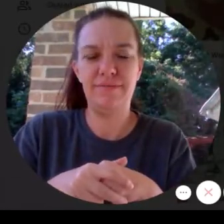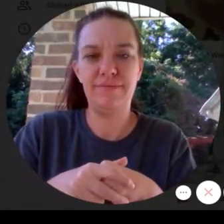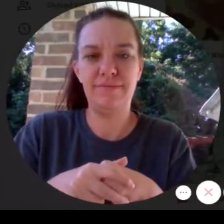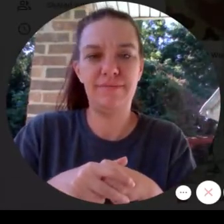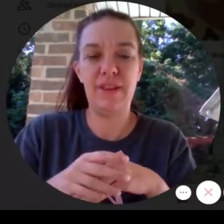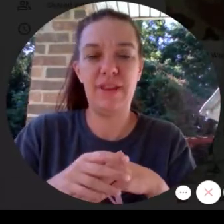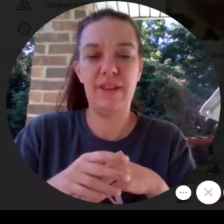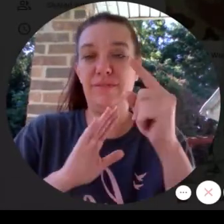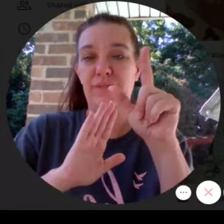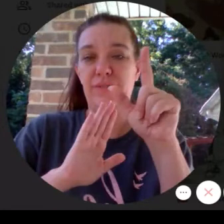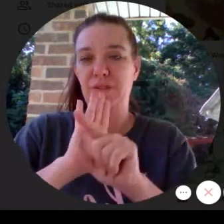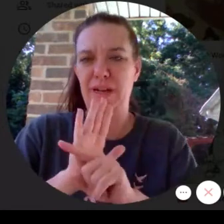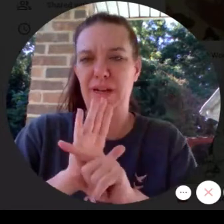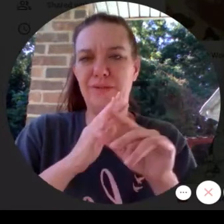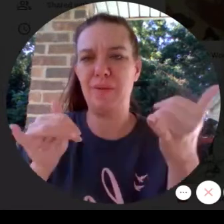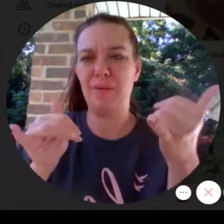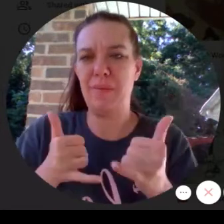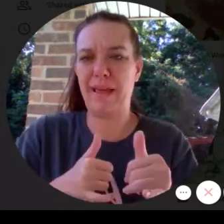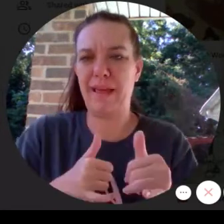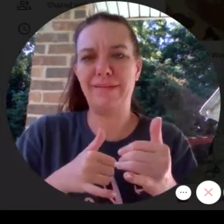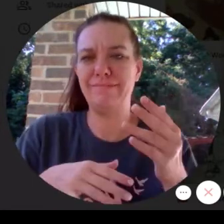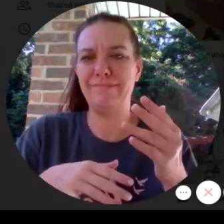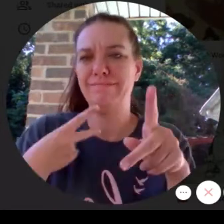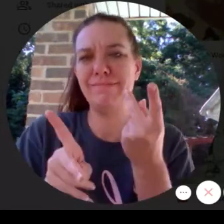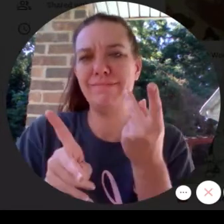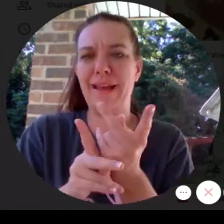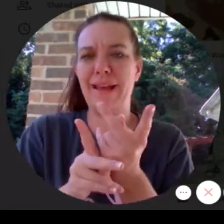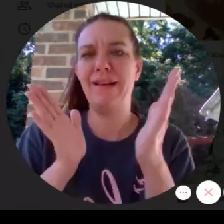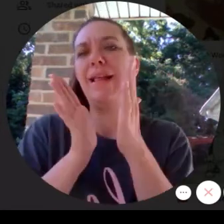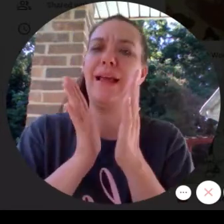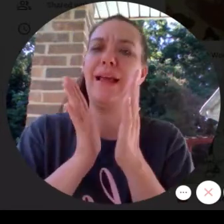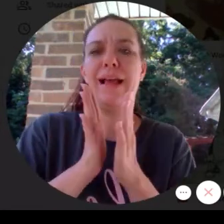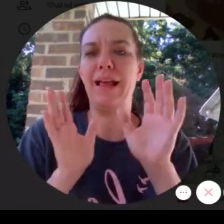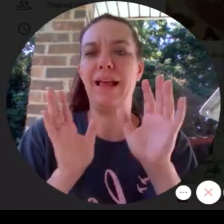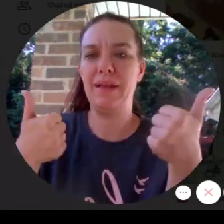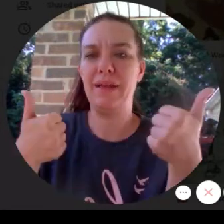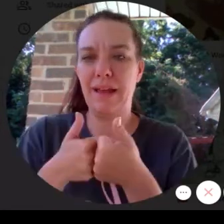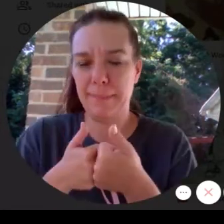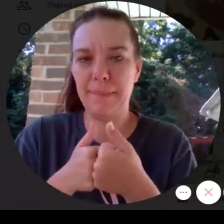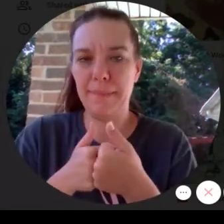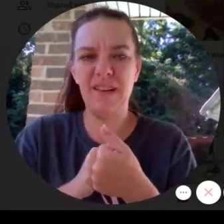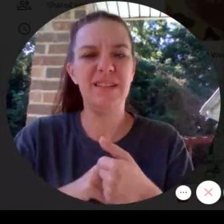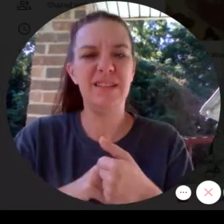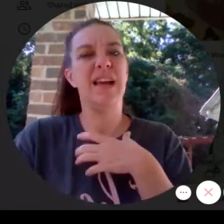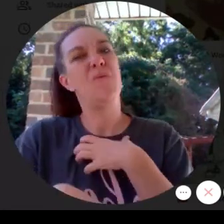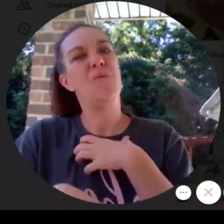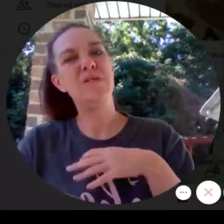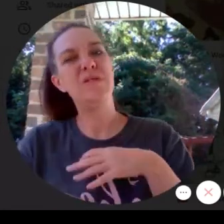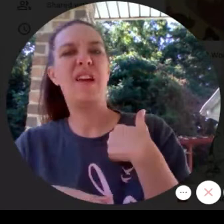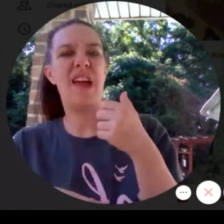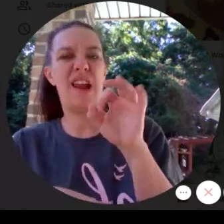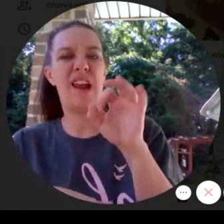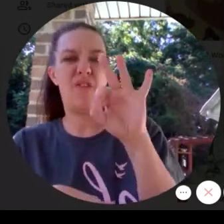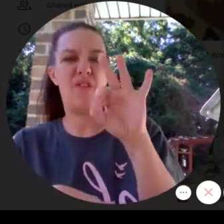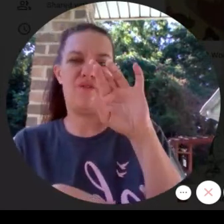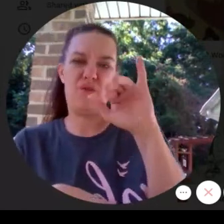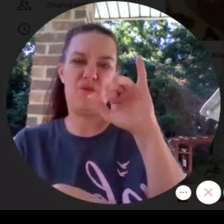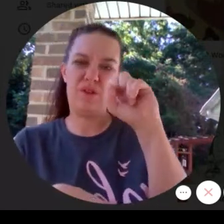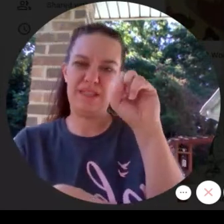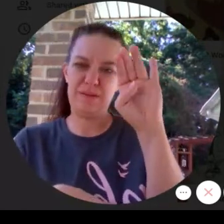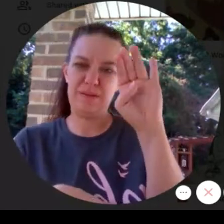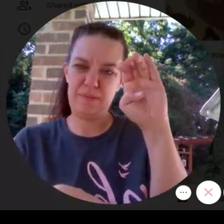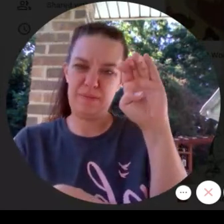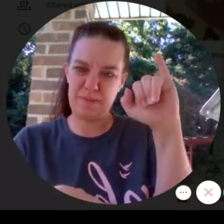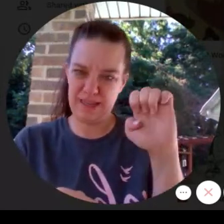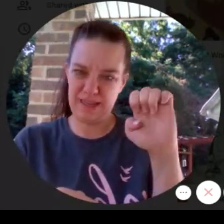game. "I wish we had a frisbee," said Stuart. "Know what I mean?" Nobody